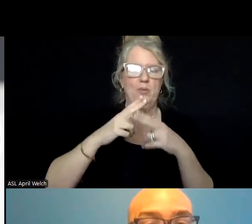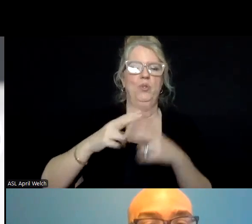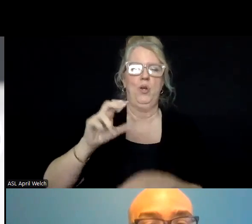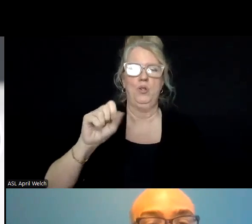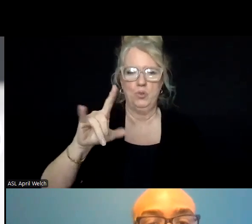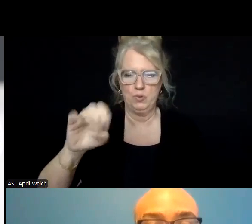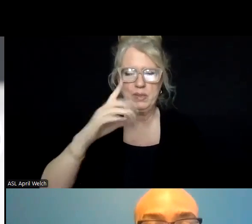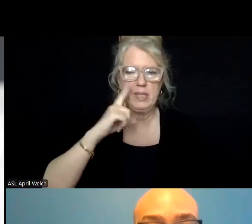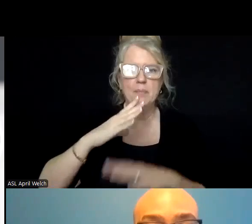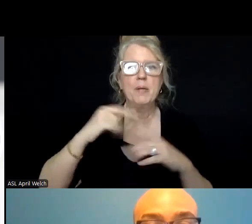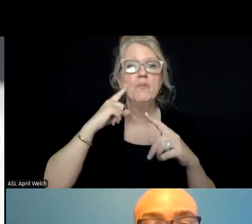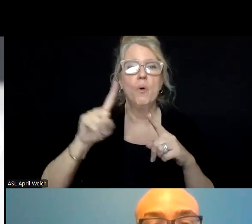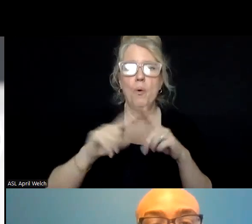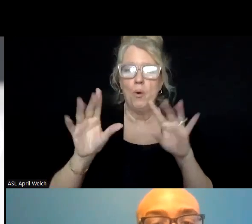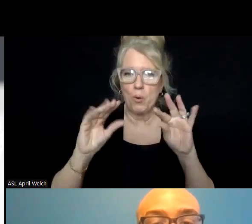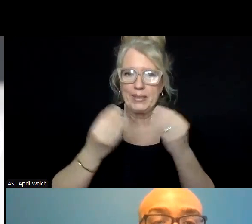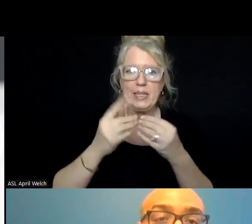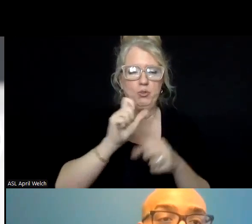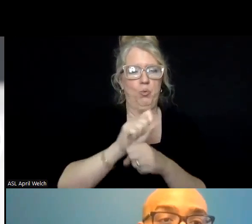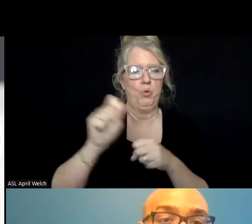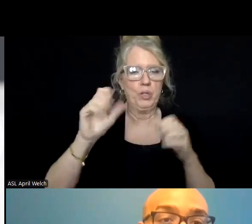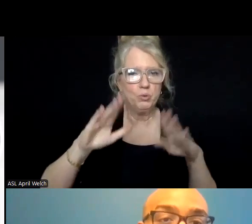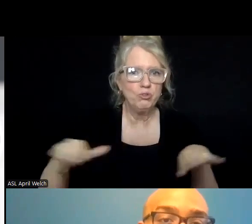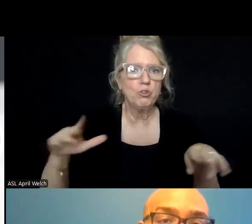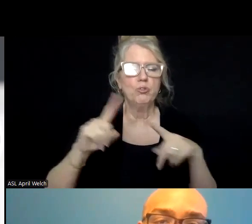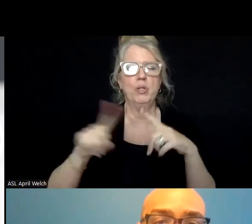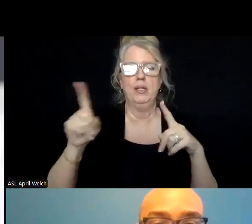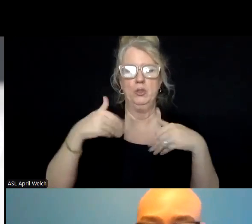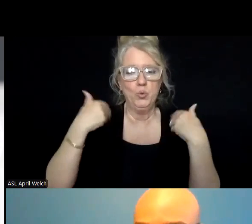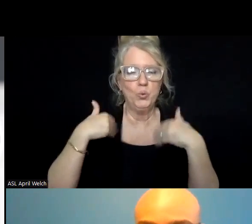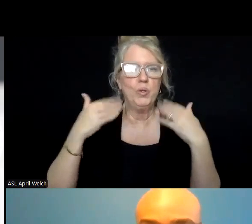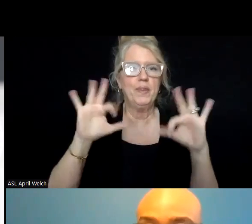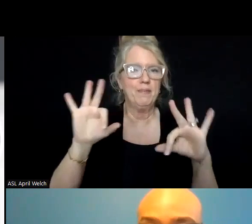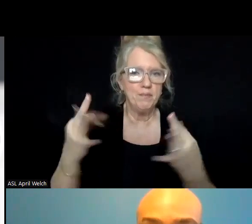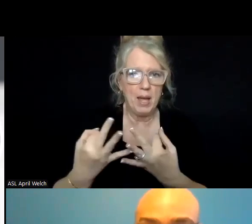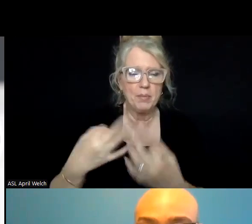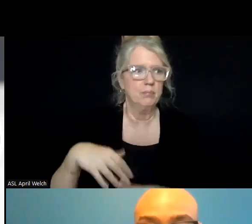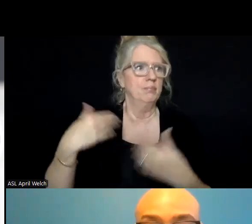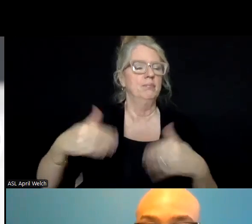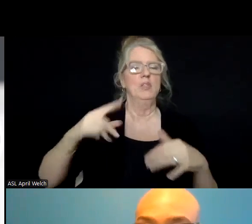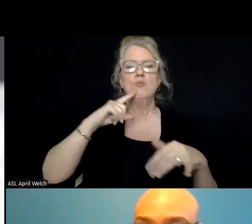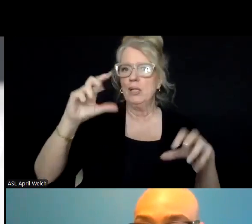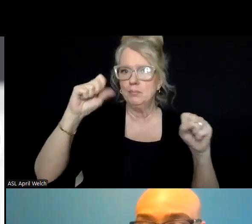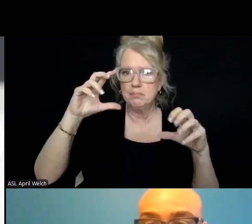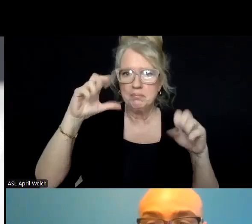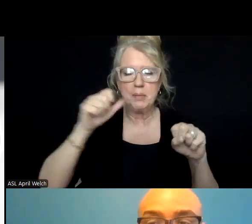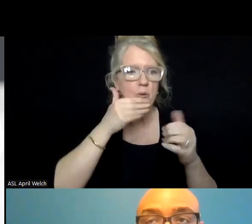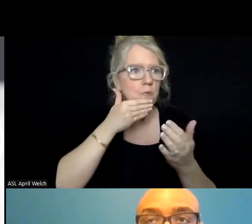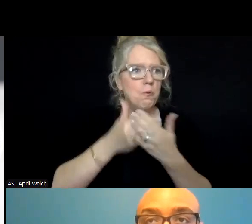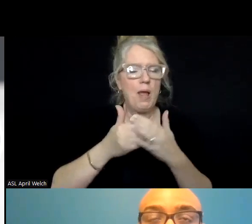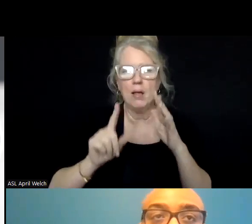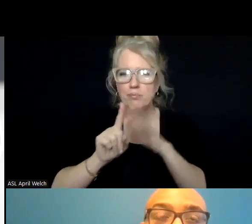Prevention Strategies for Organizations Working with Children, Youth, and Families. It was an amazing event, really well attended. There were